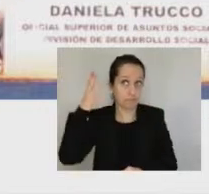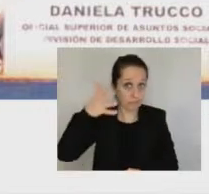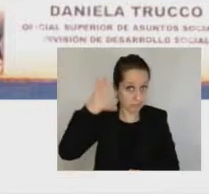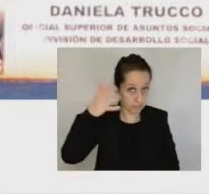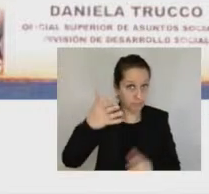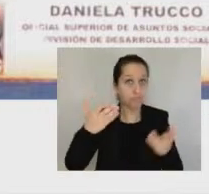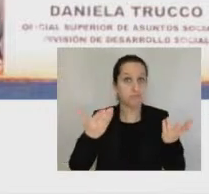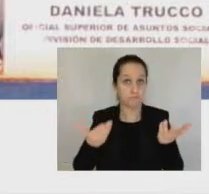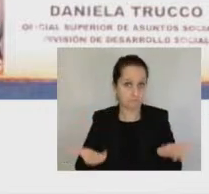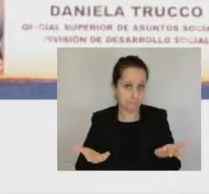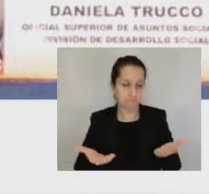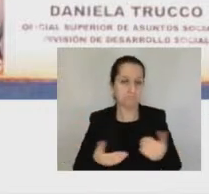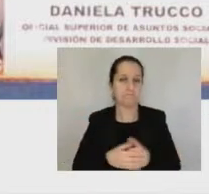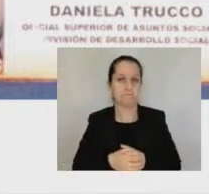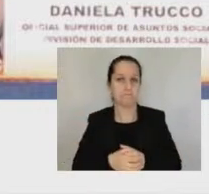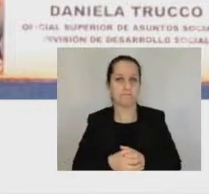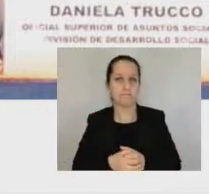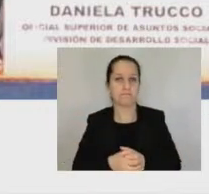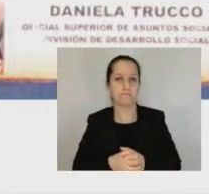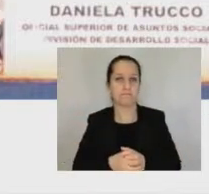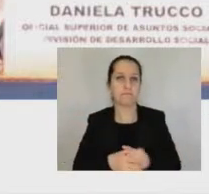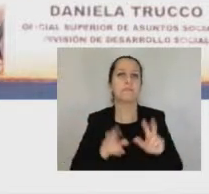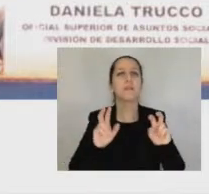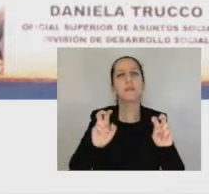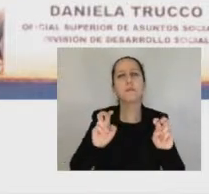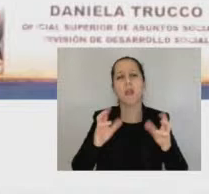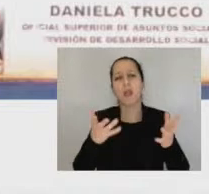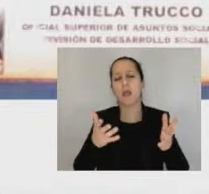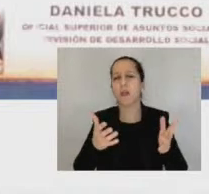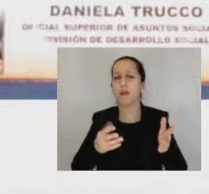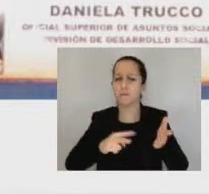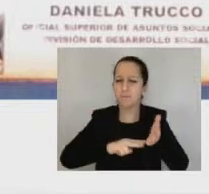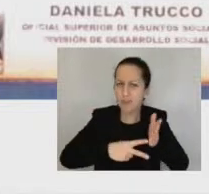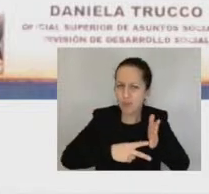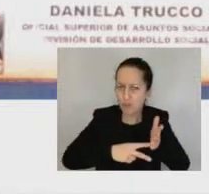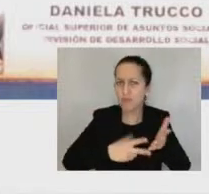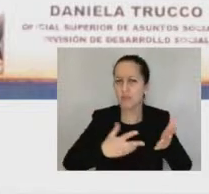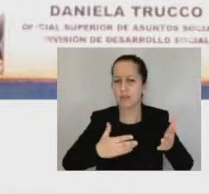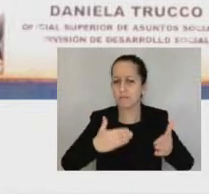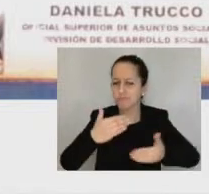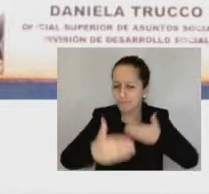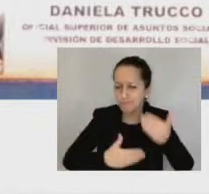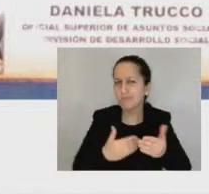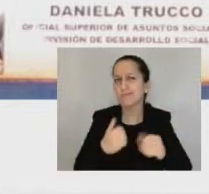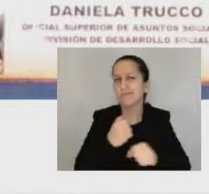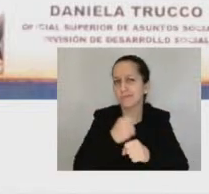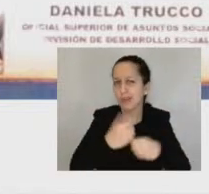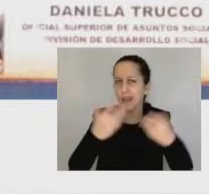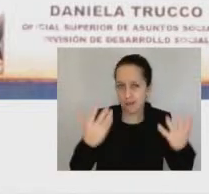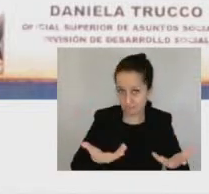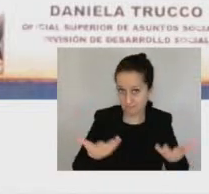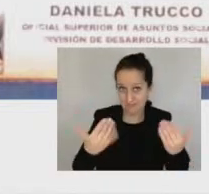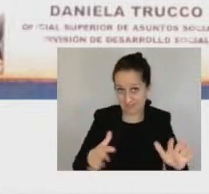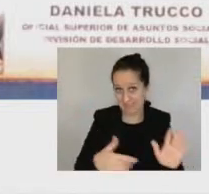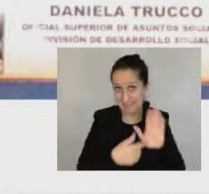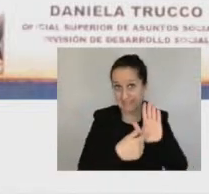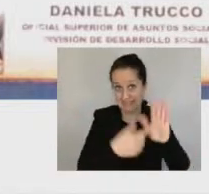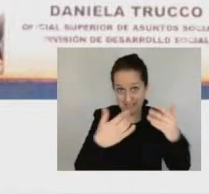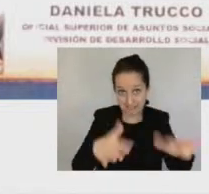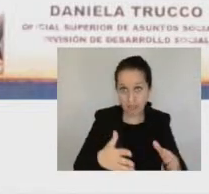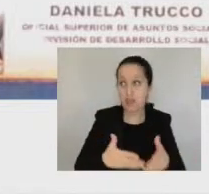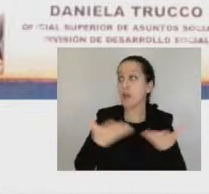after this presentation, which was methodological in nature in part, but now we would like to